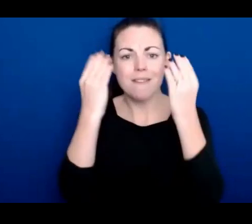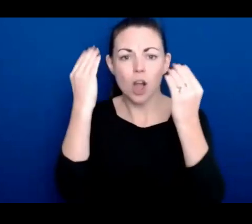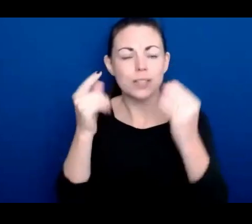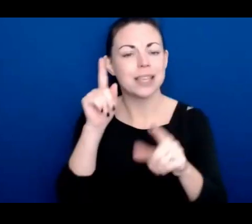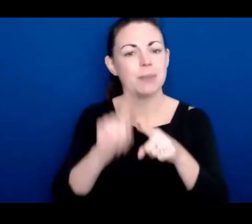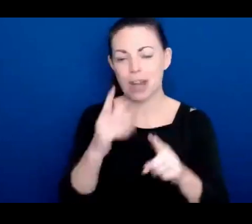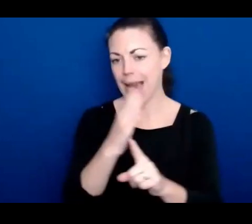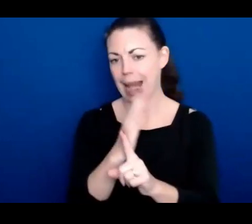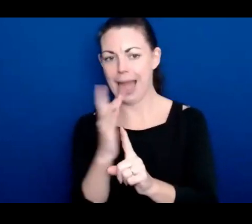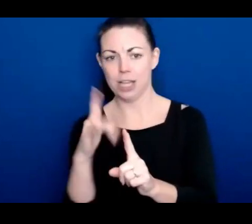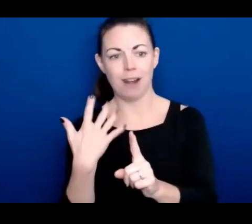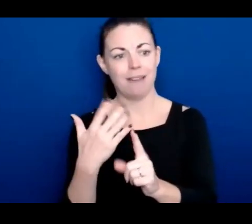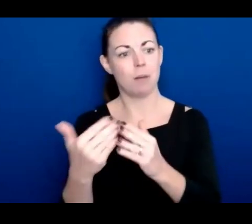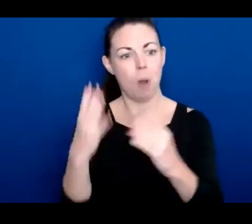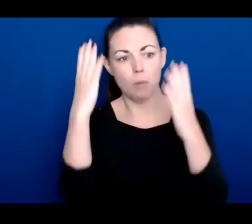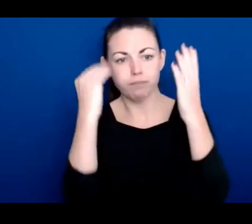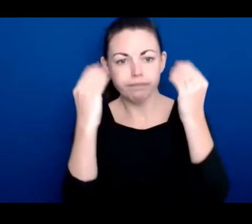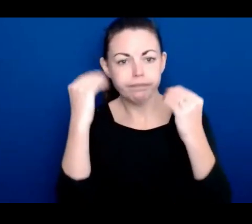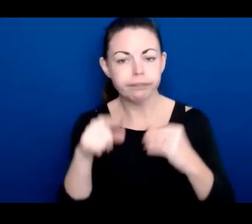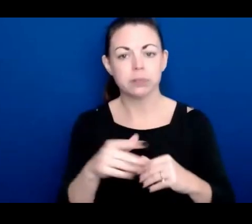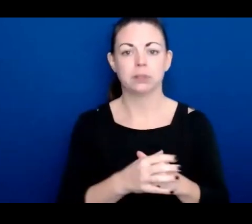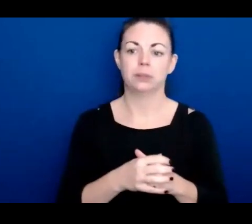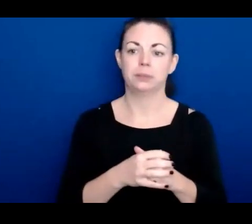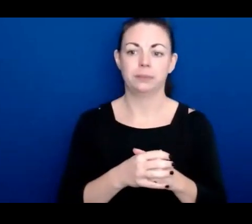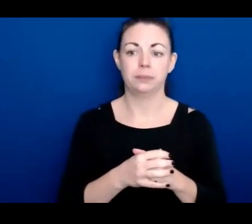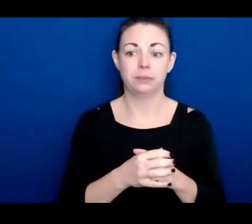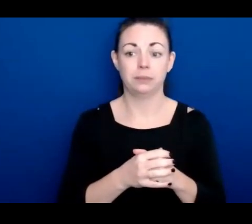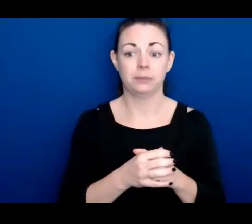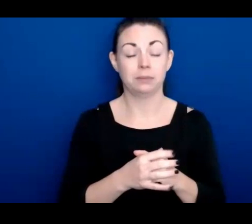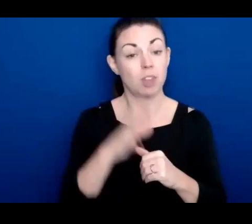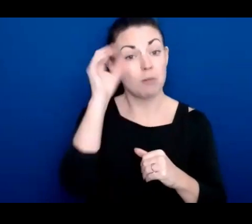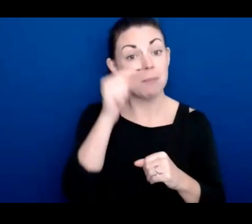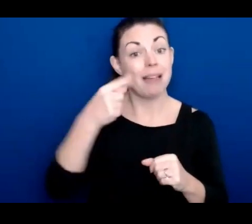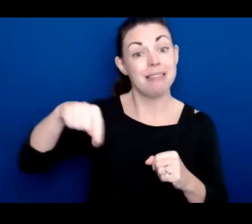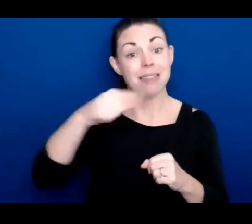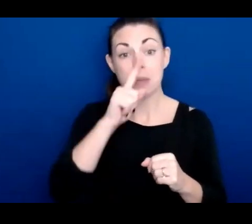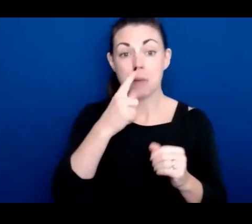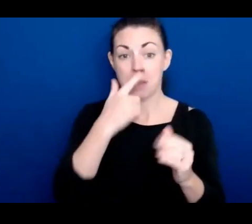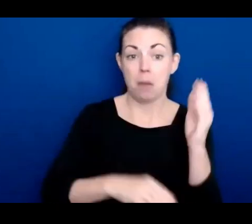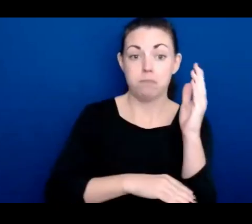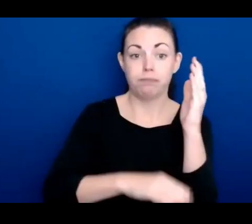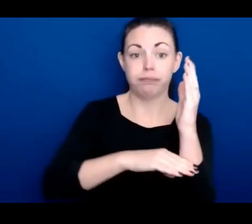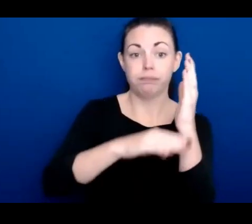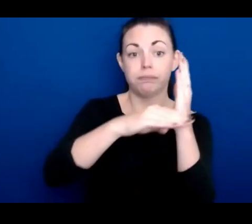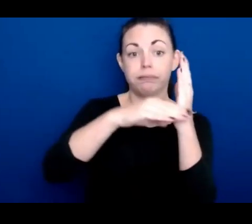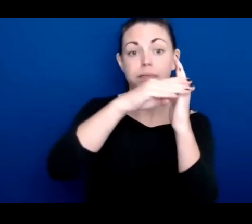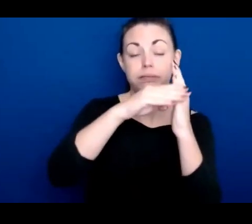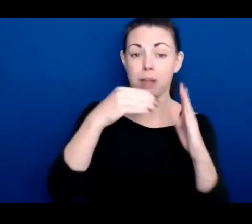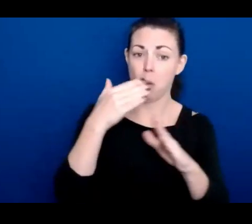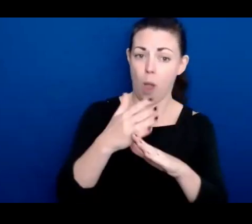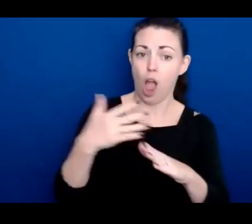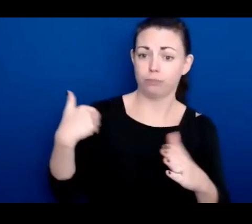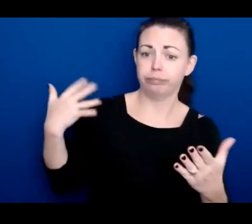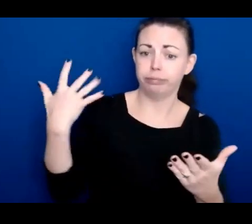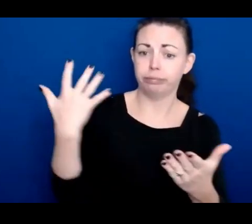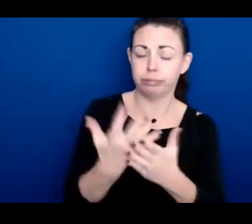life. Remembering as well, guys, that these might be in higher positions in the workplace by now. They've worked there for so long, they may have been promoted, they